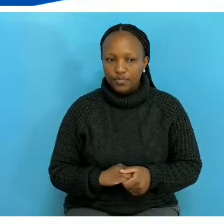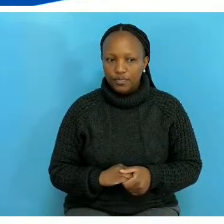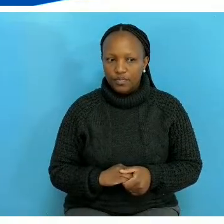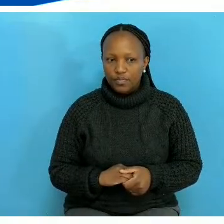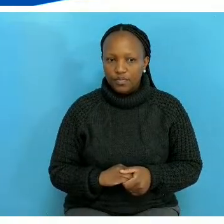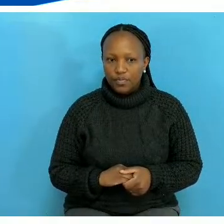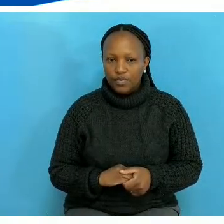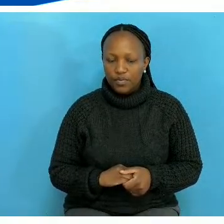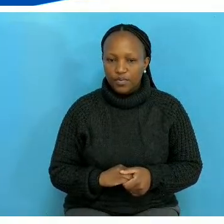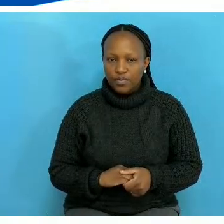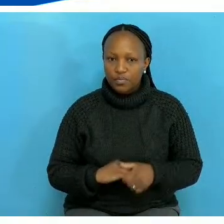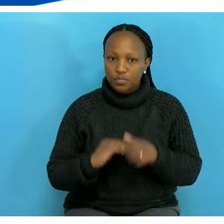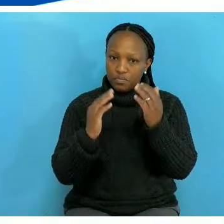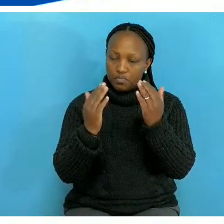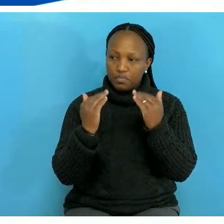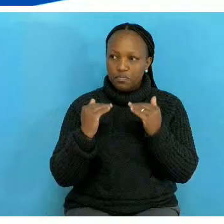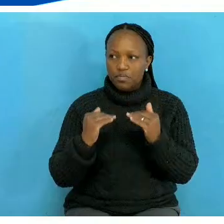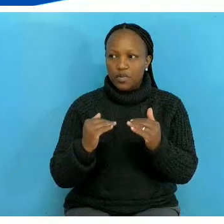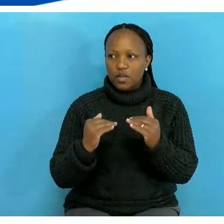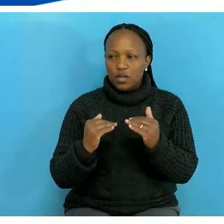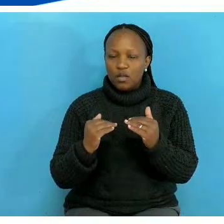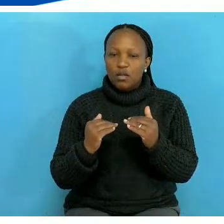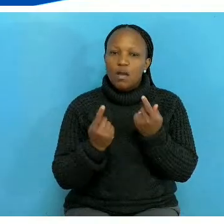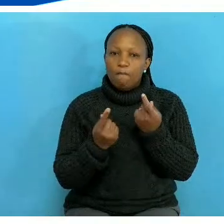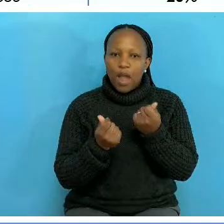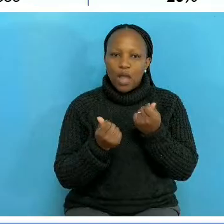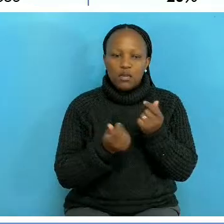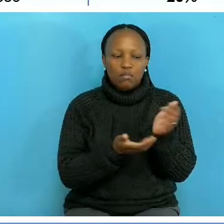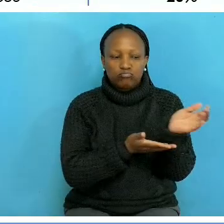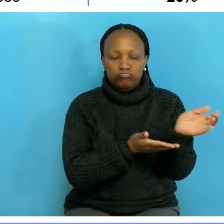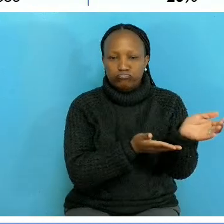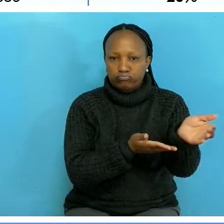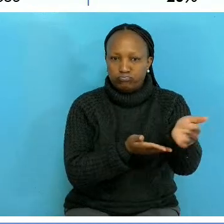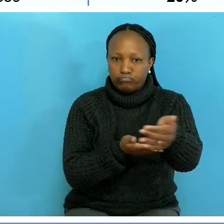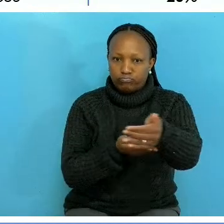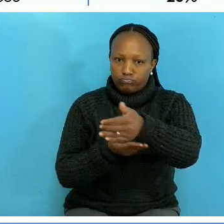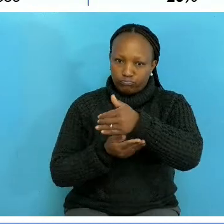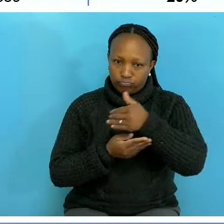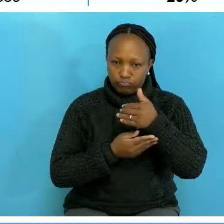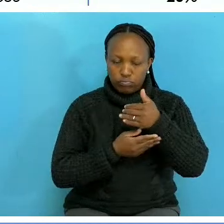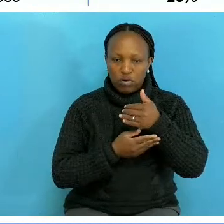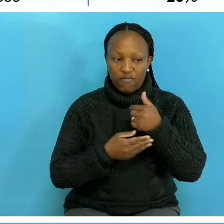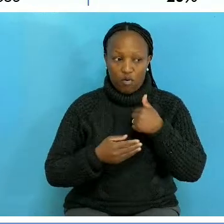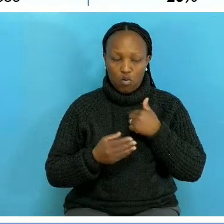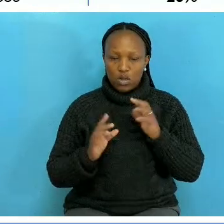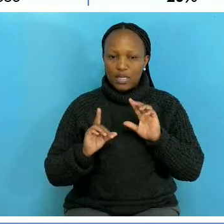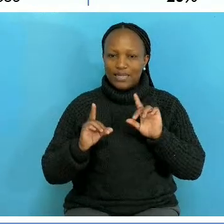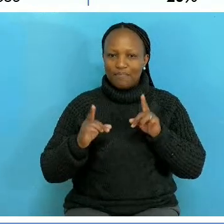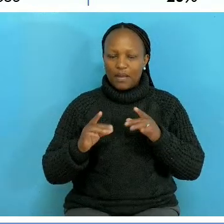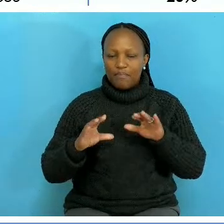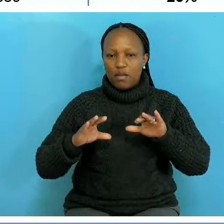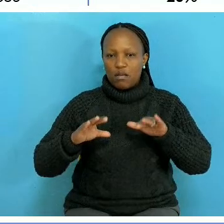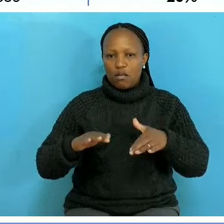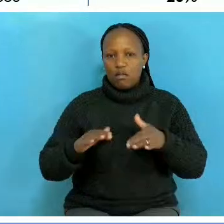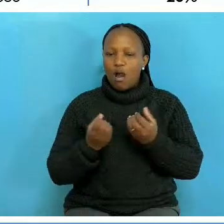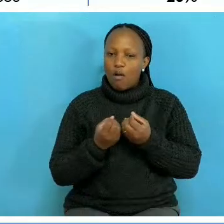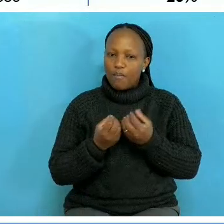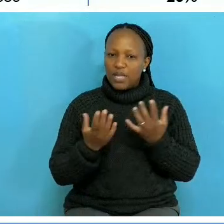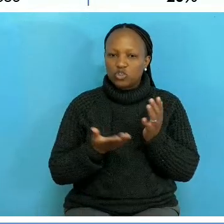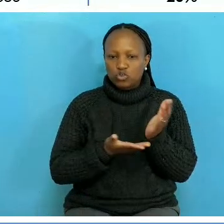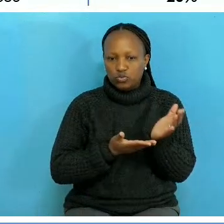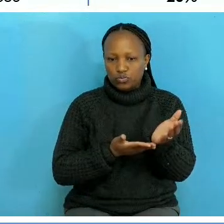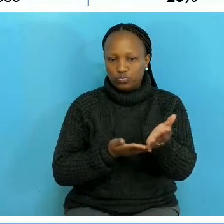We now move to the revenue collection of the department. We